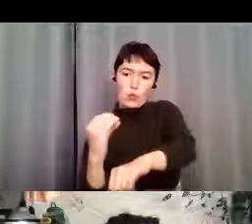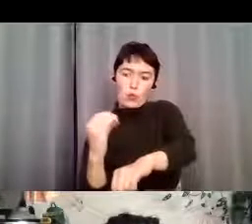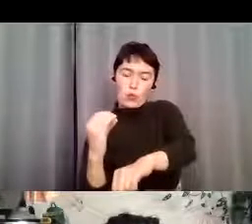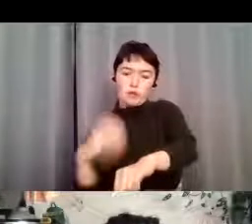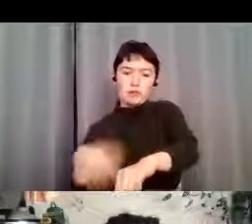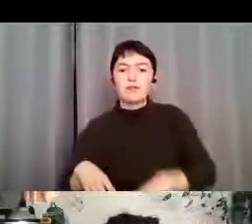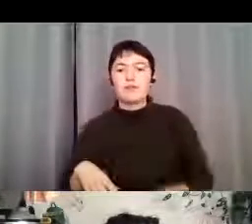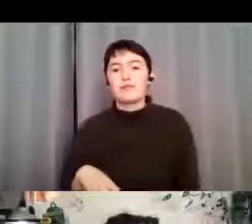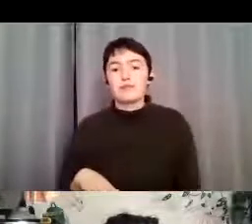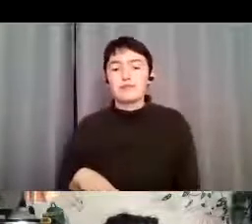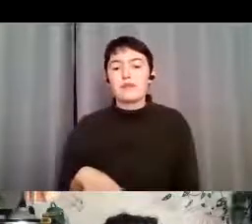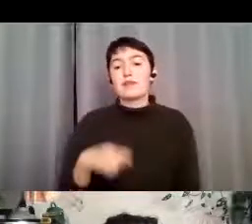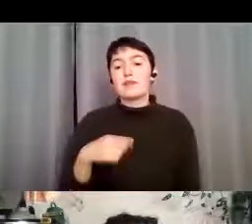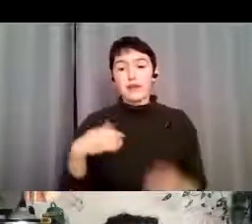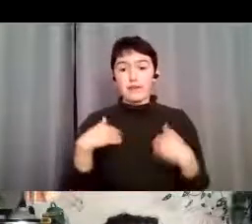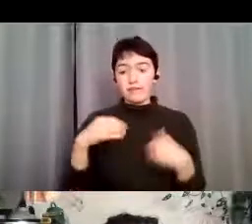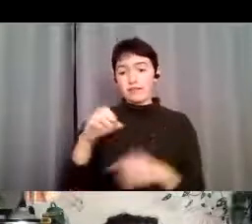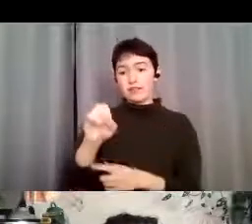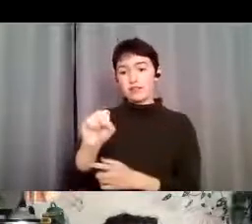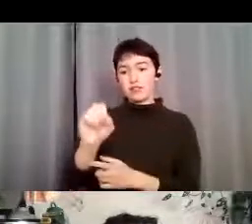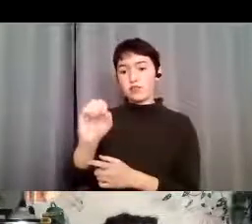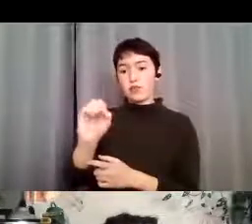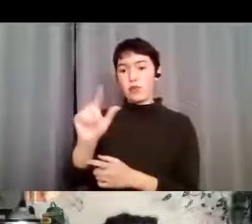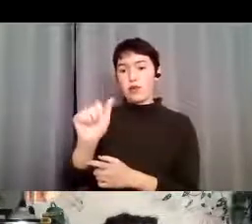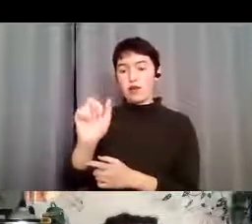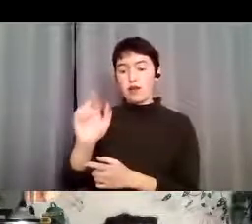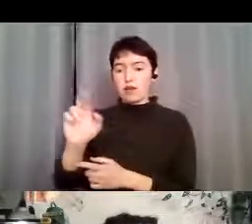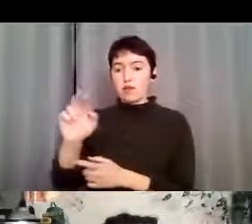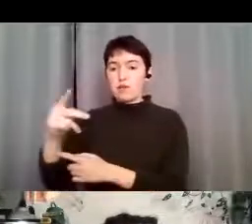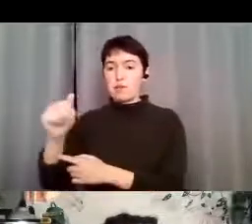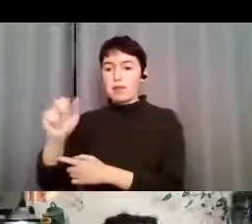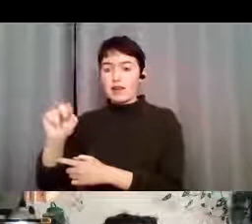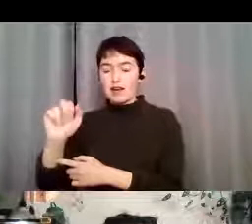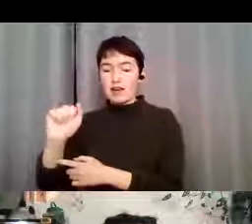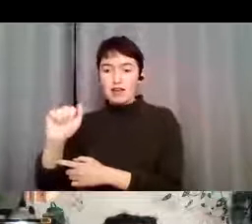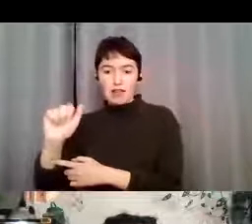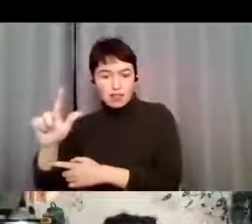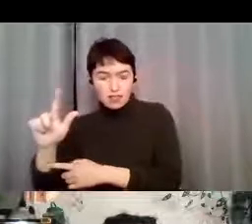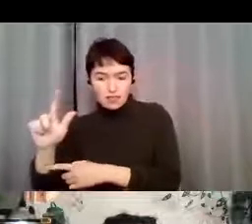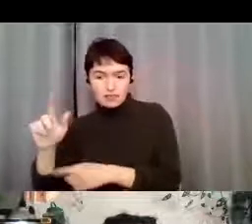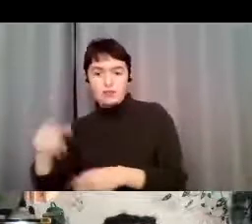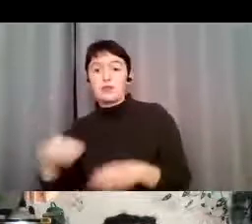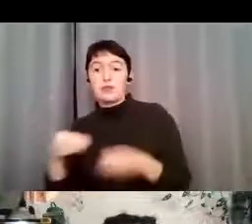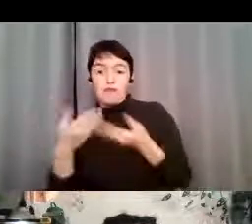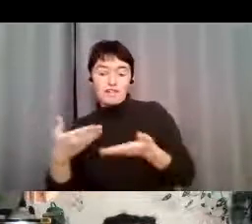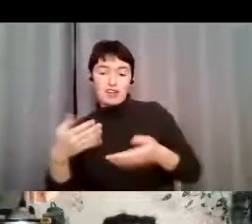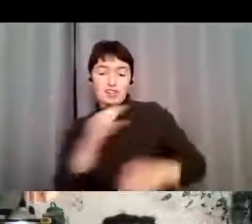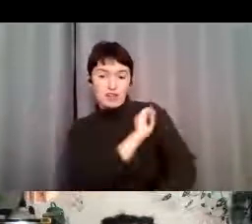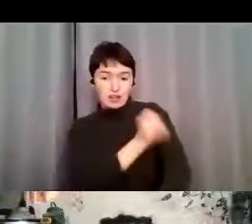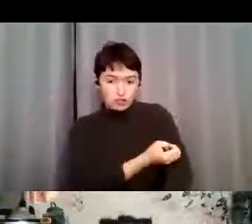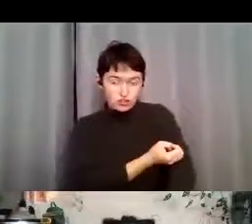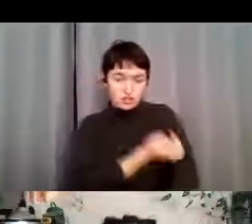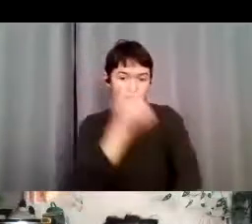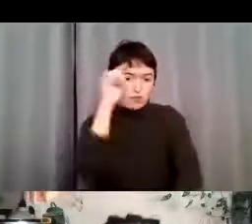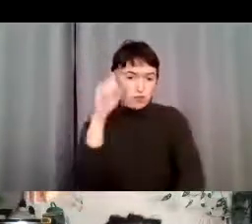soaks up solar energy and provides power to keep the spacecraft running. And then as the spacecraft